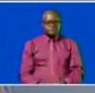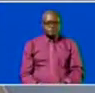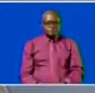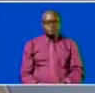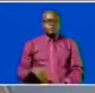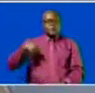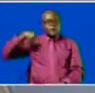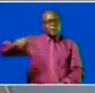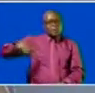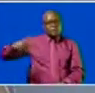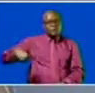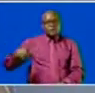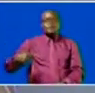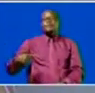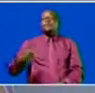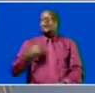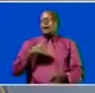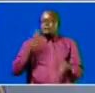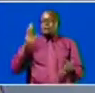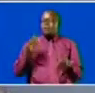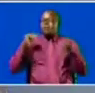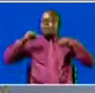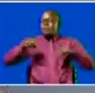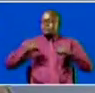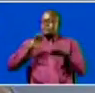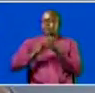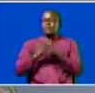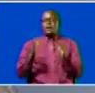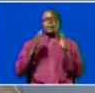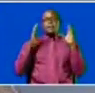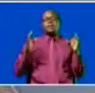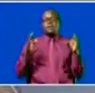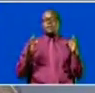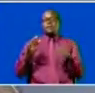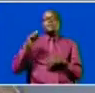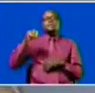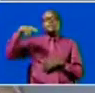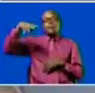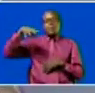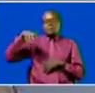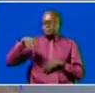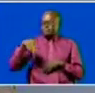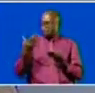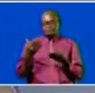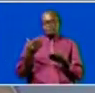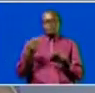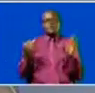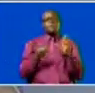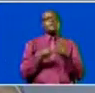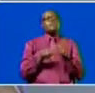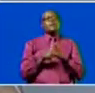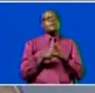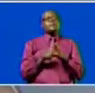With the manufacturing industry having a huge potential for growth, the high cost of power and wages is making the industry to